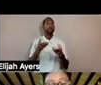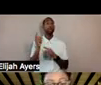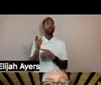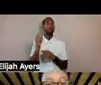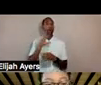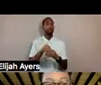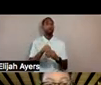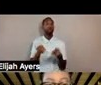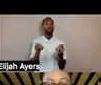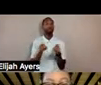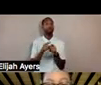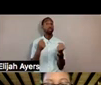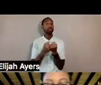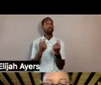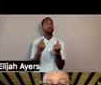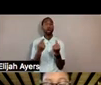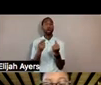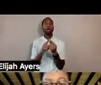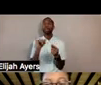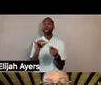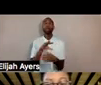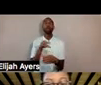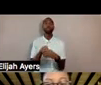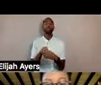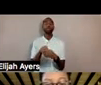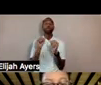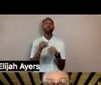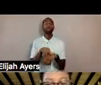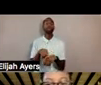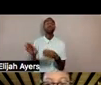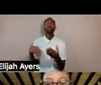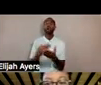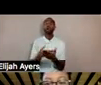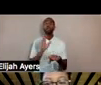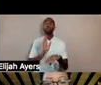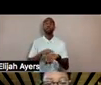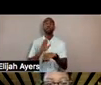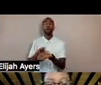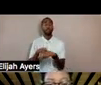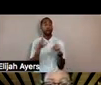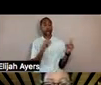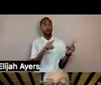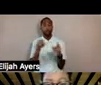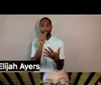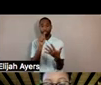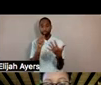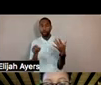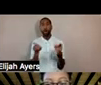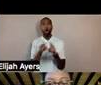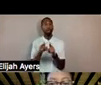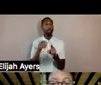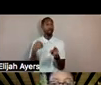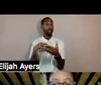this is also supporting the async participation. So you can reference all the prompts that are happening, and you'll also have access to